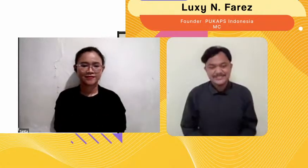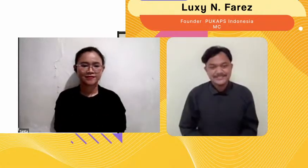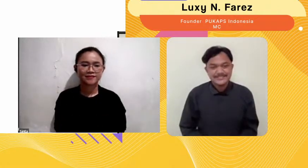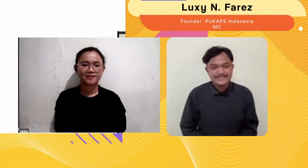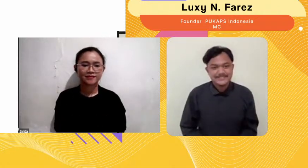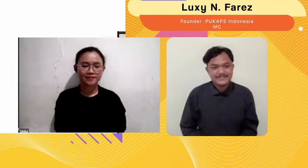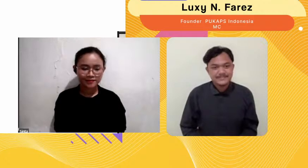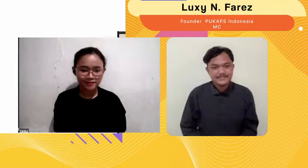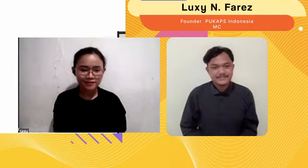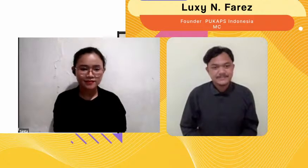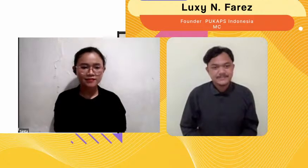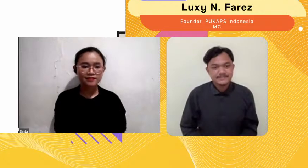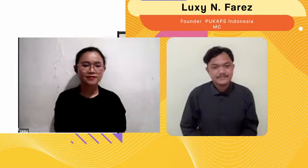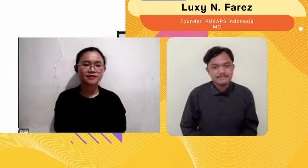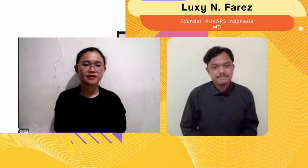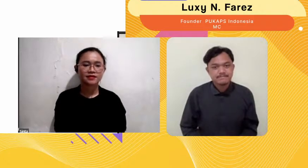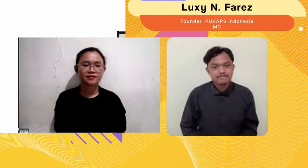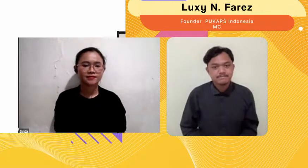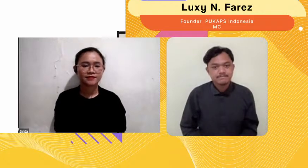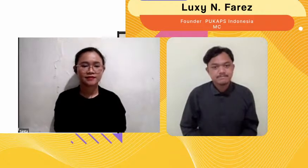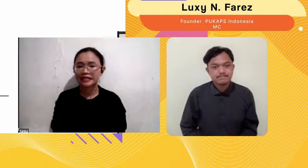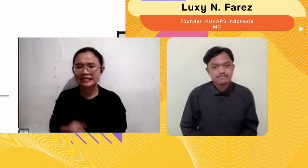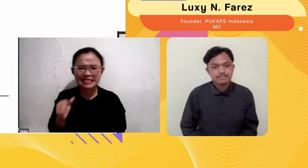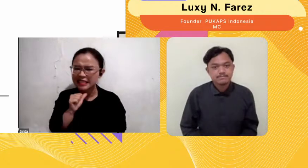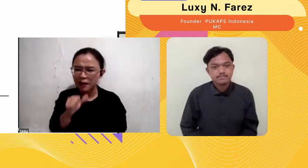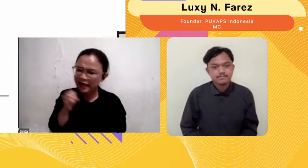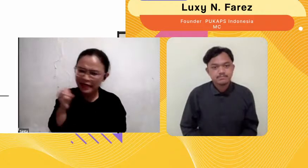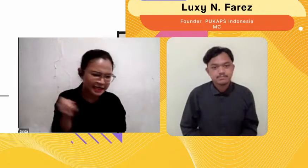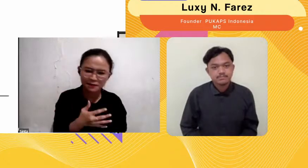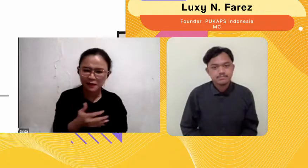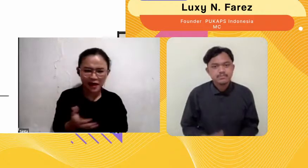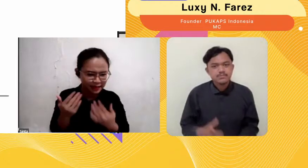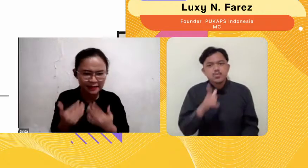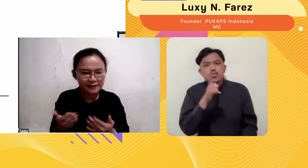be faster and fastest.